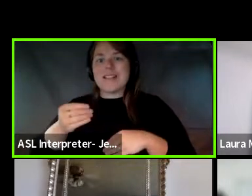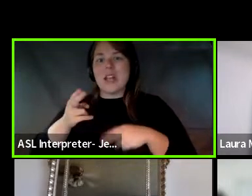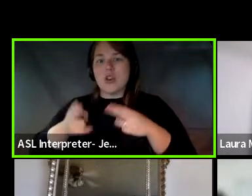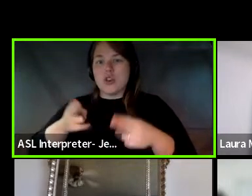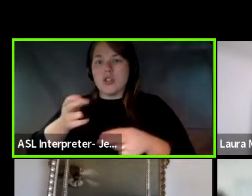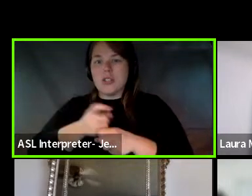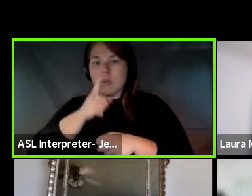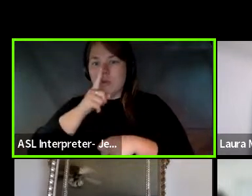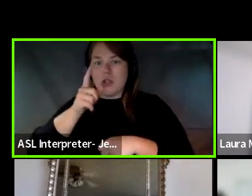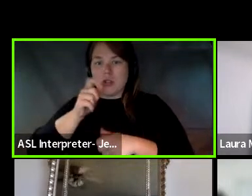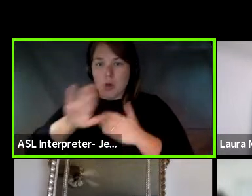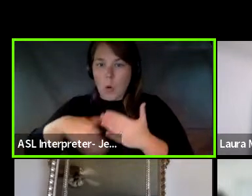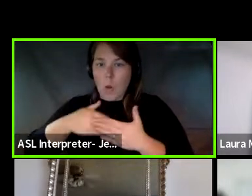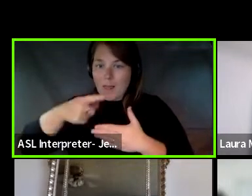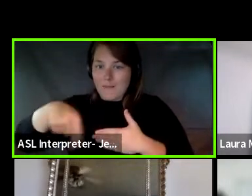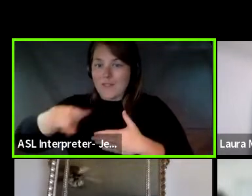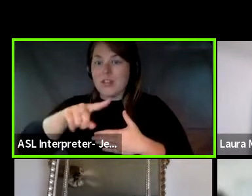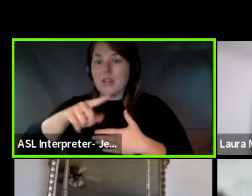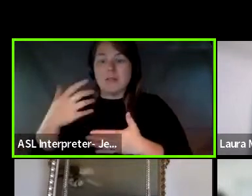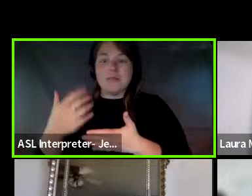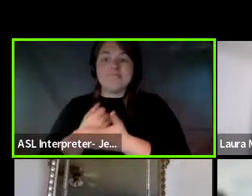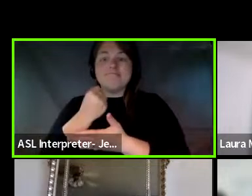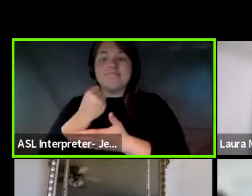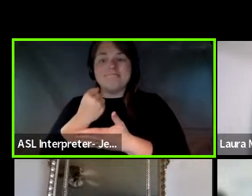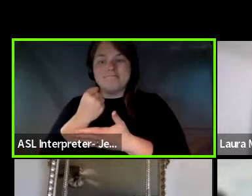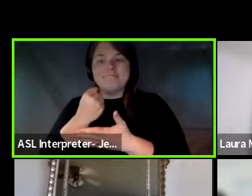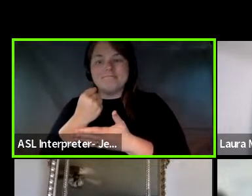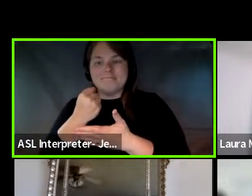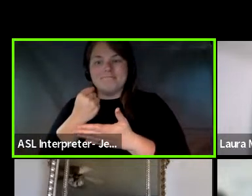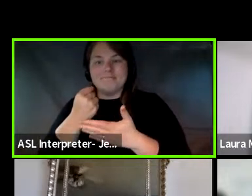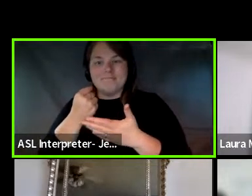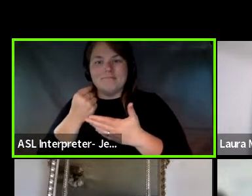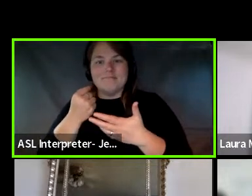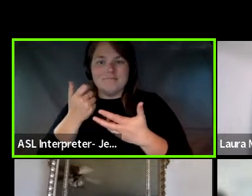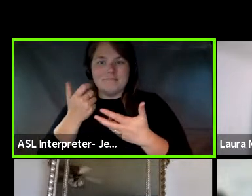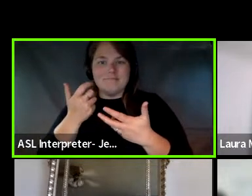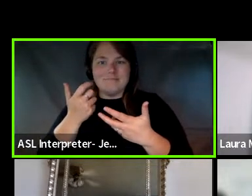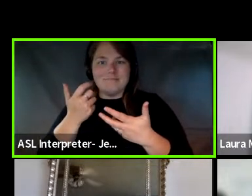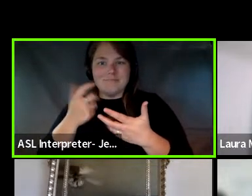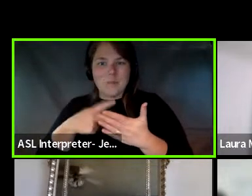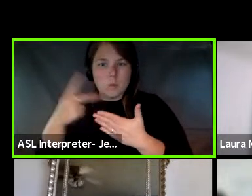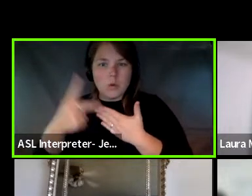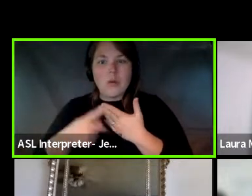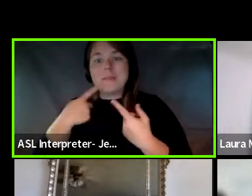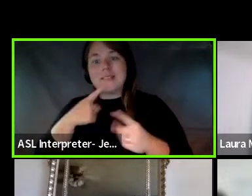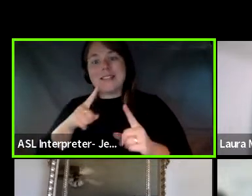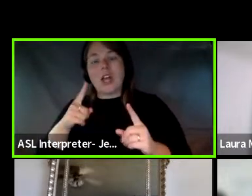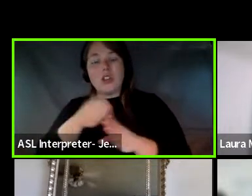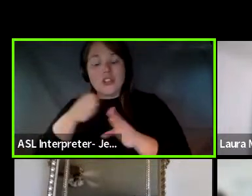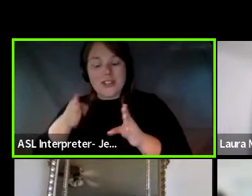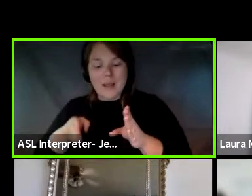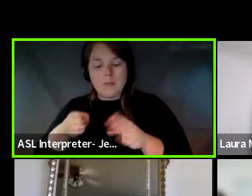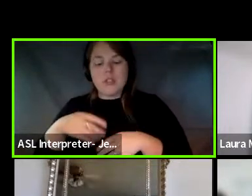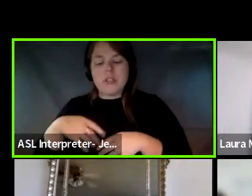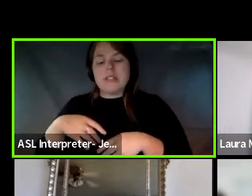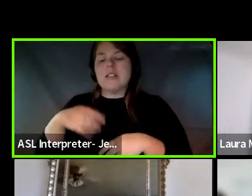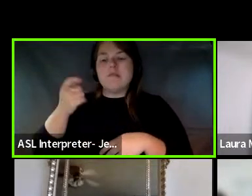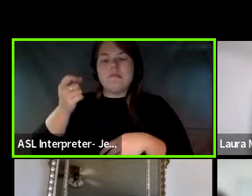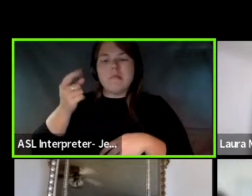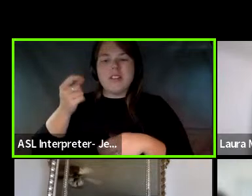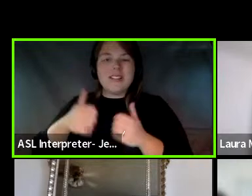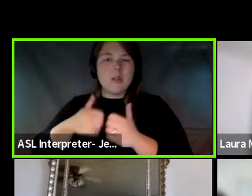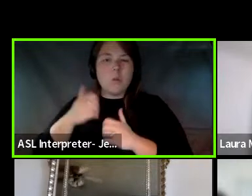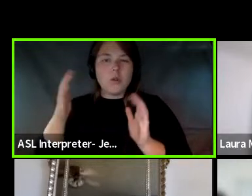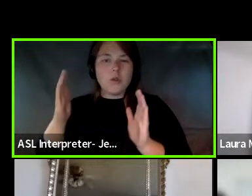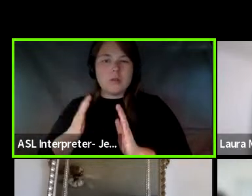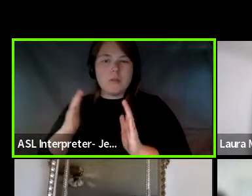of you, I think some of you can take advantage of this program and tell your neighbors about it. And because it's the smallest by like a big factor in